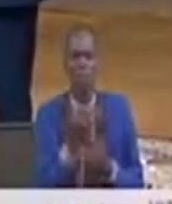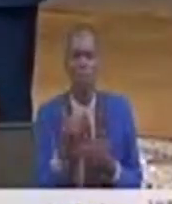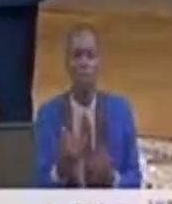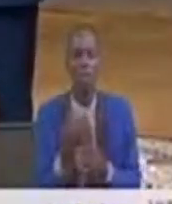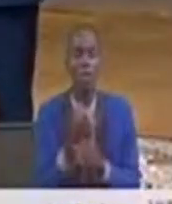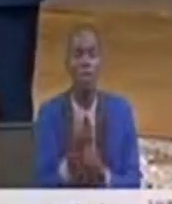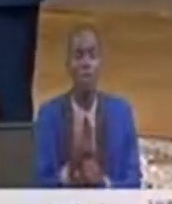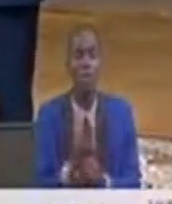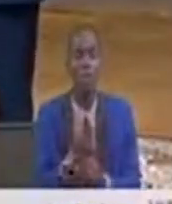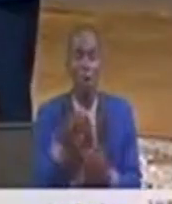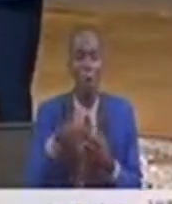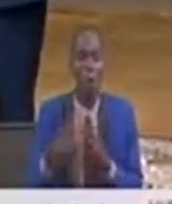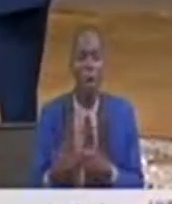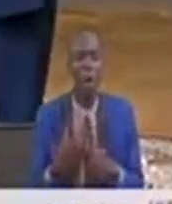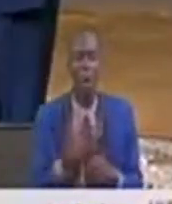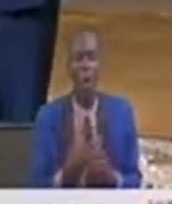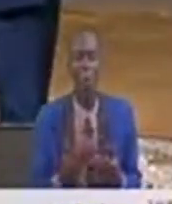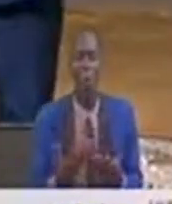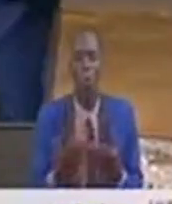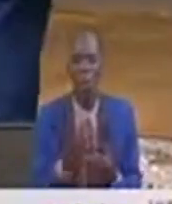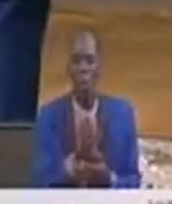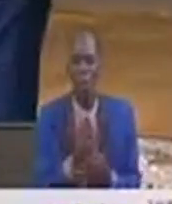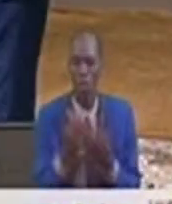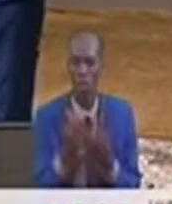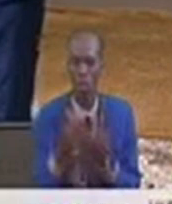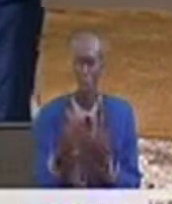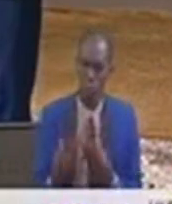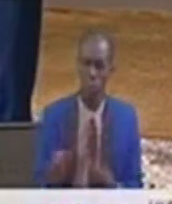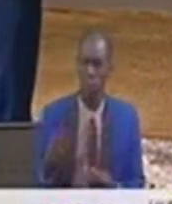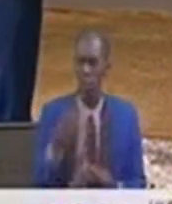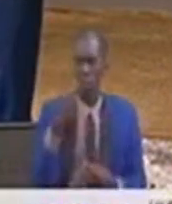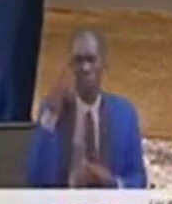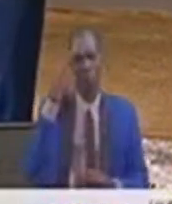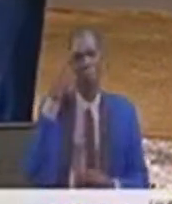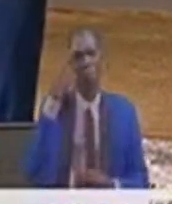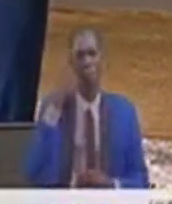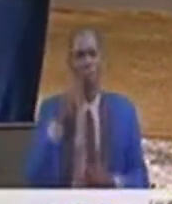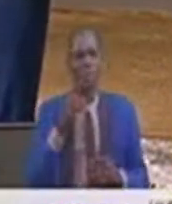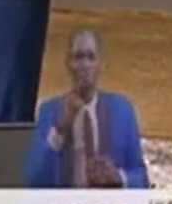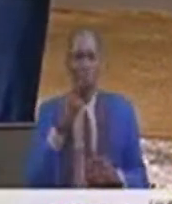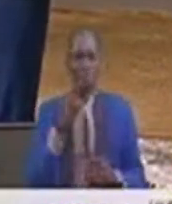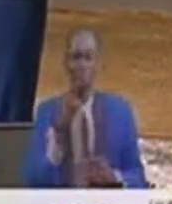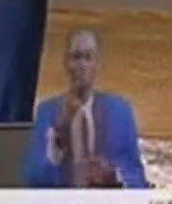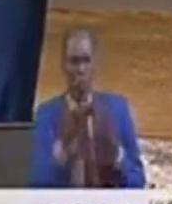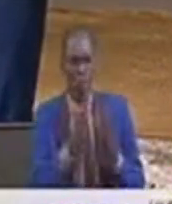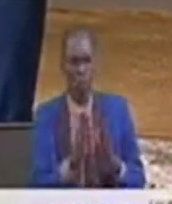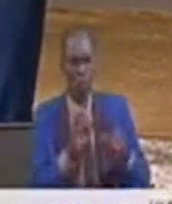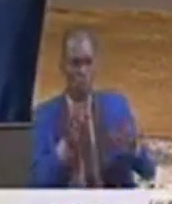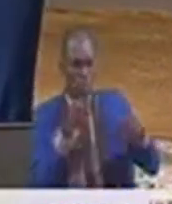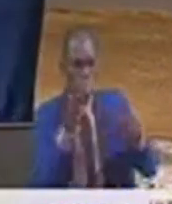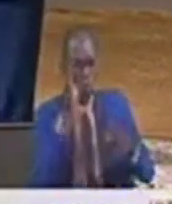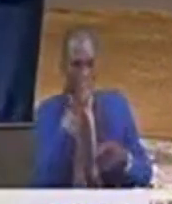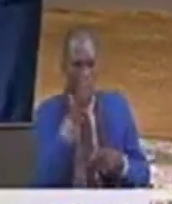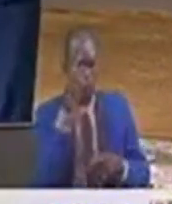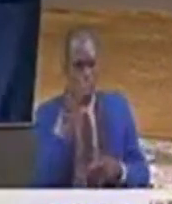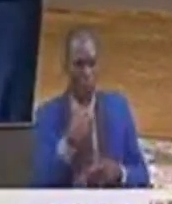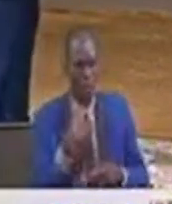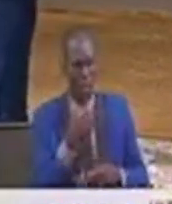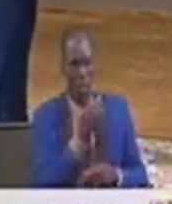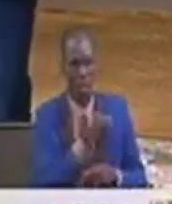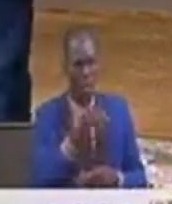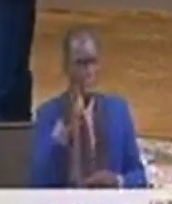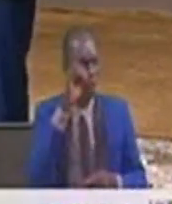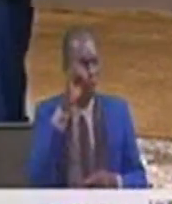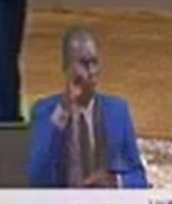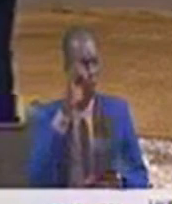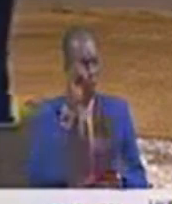he wanted solution. And he said, go look for me and search for a witch, somebody having